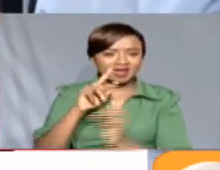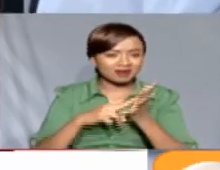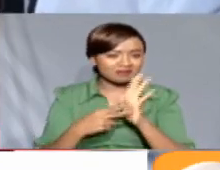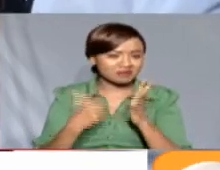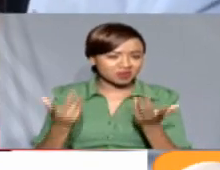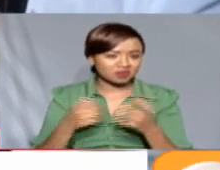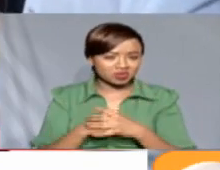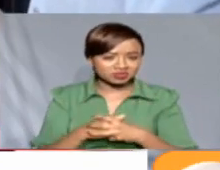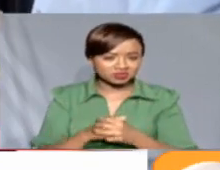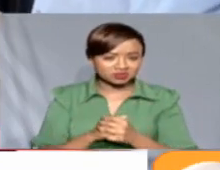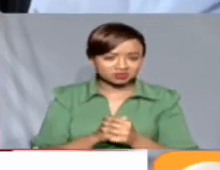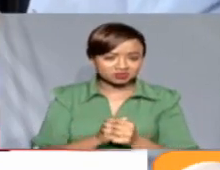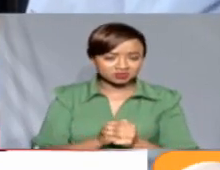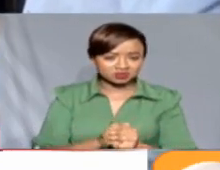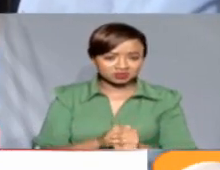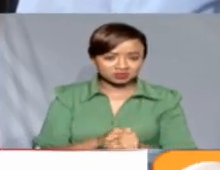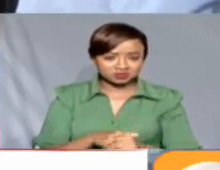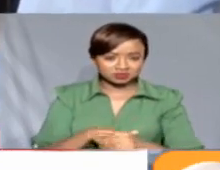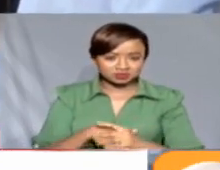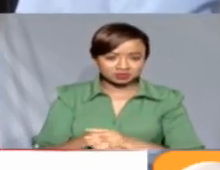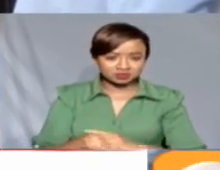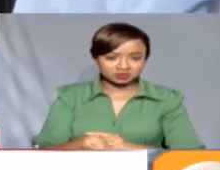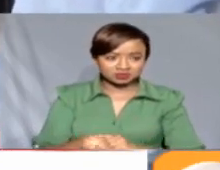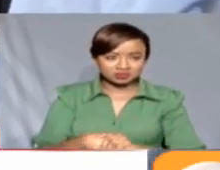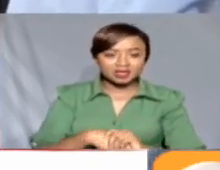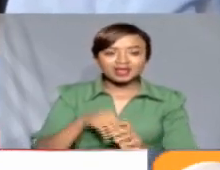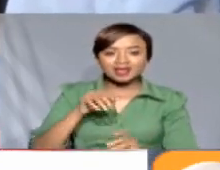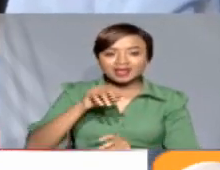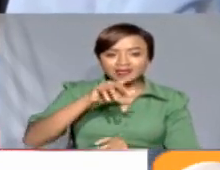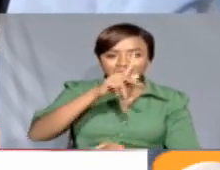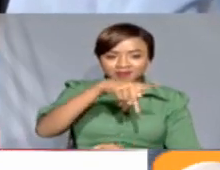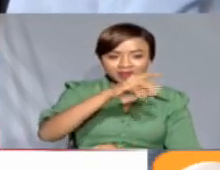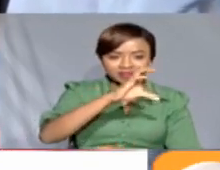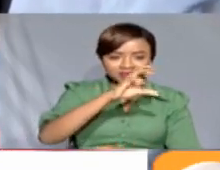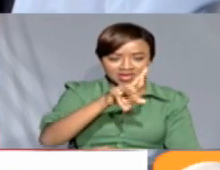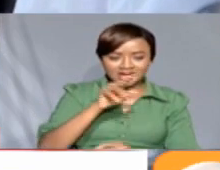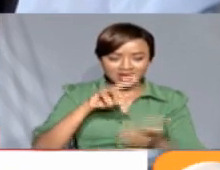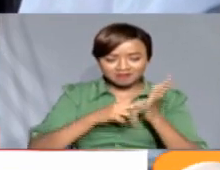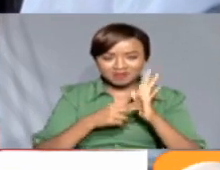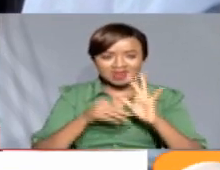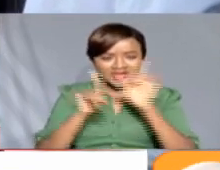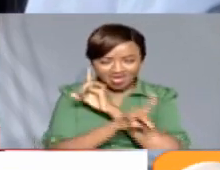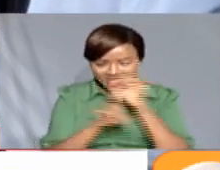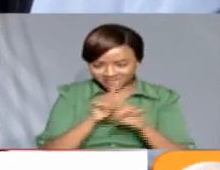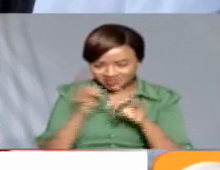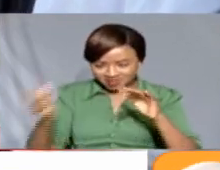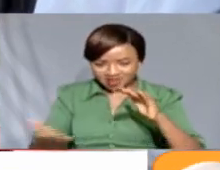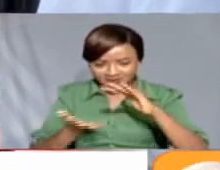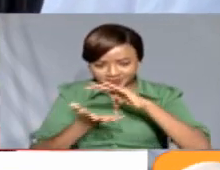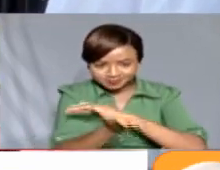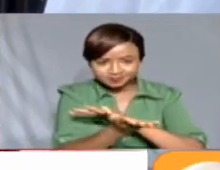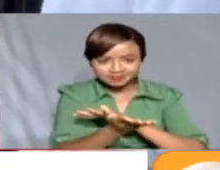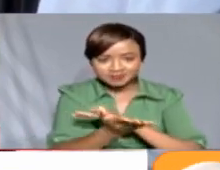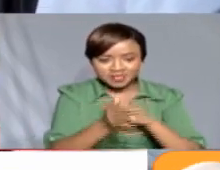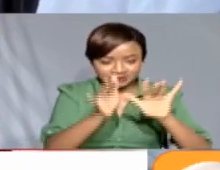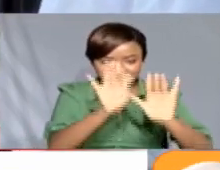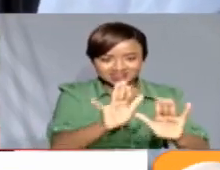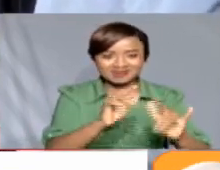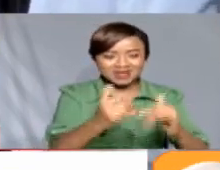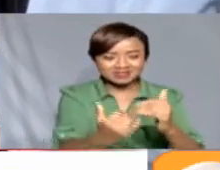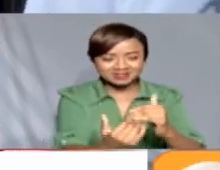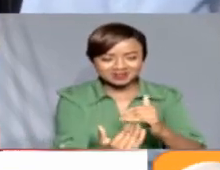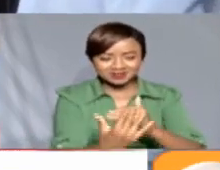hood basically is a safety cabinet. Yeah. It has laminar airflow, so everything is not coming out. There's